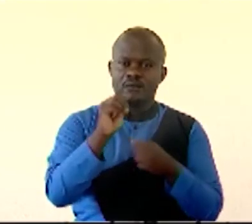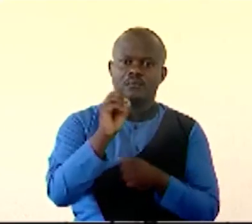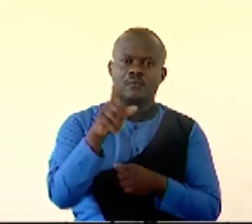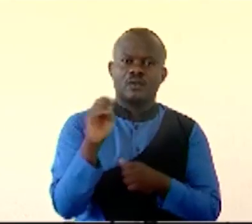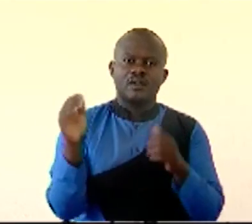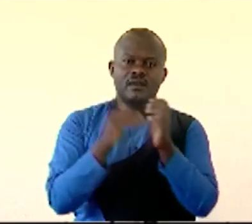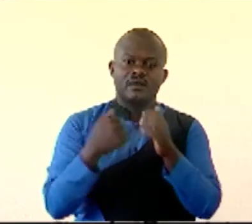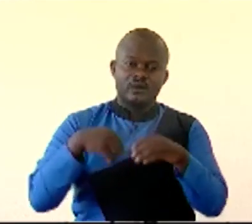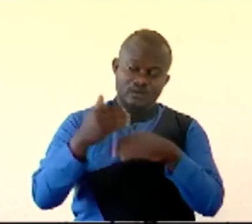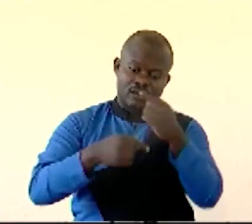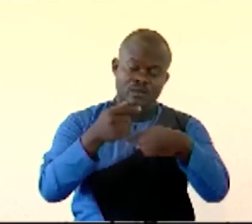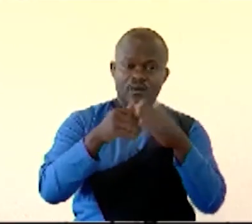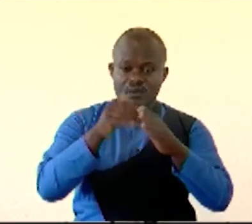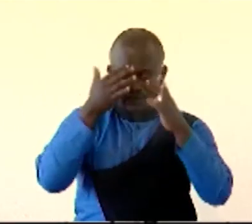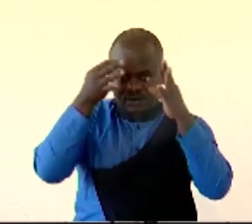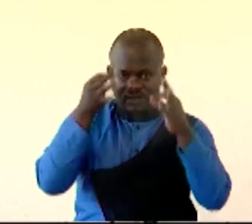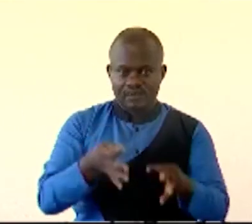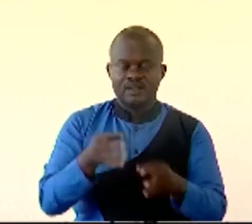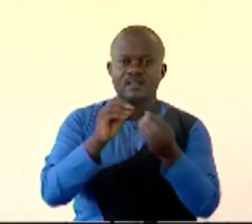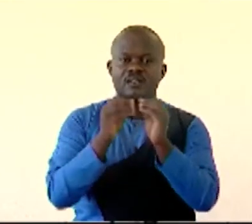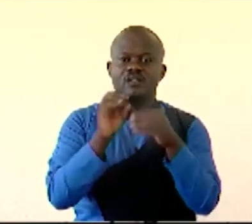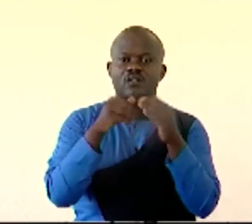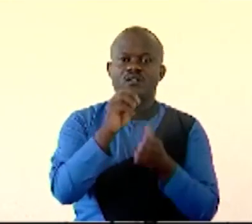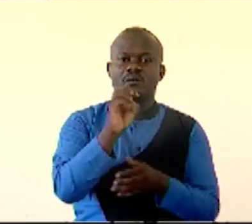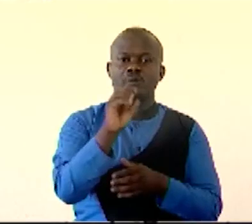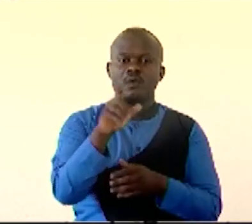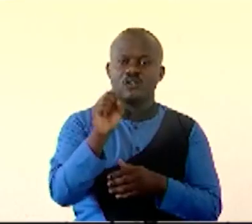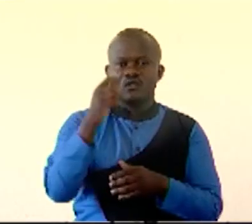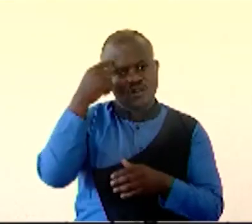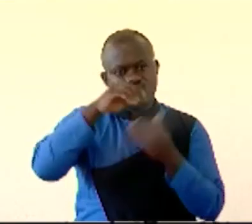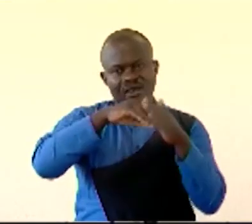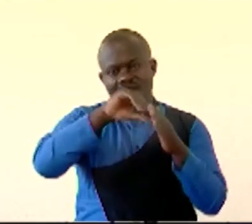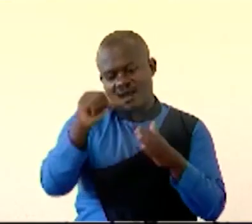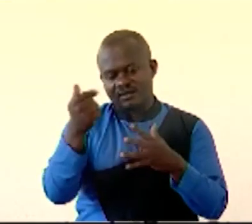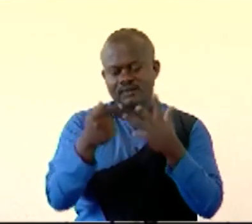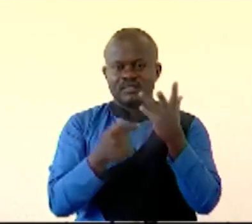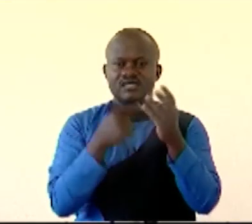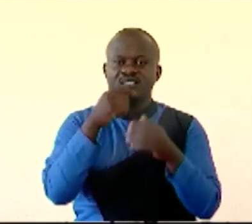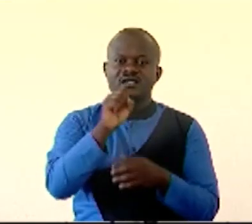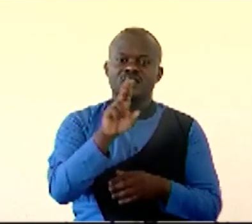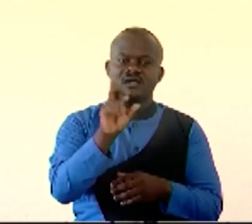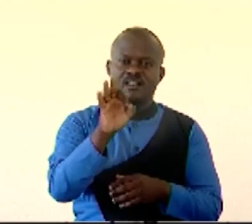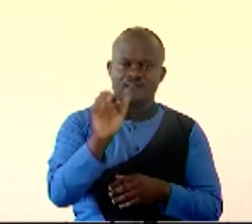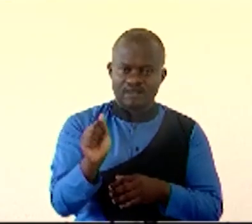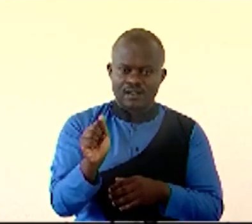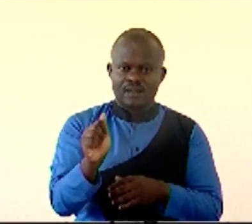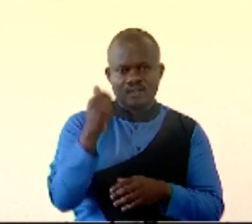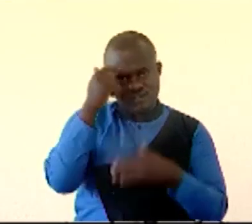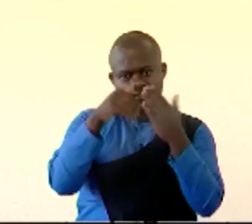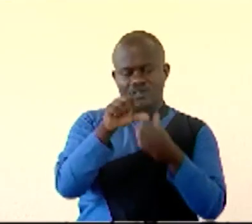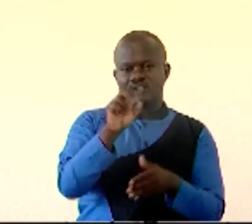And we go on to determine the number of moles for the other reactant, that is sulfur. Number of moles for